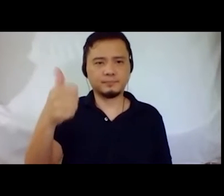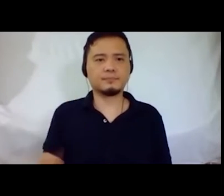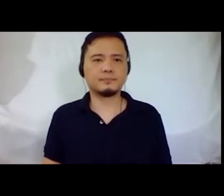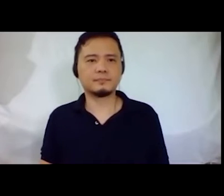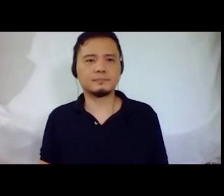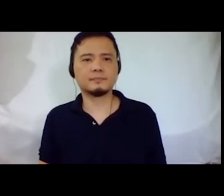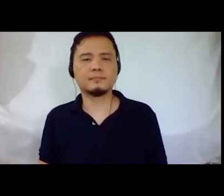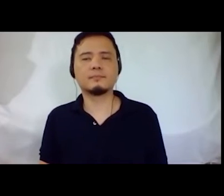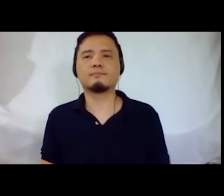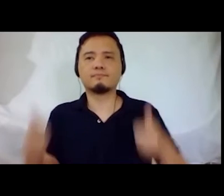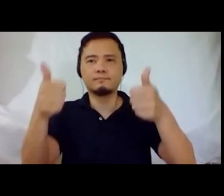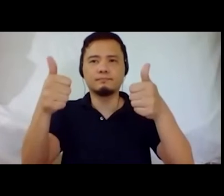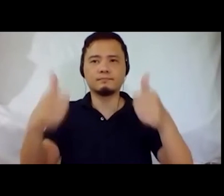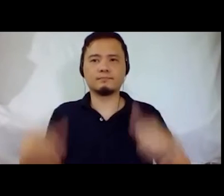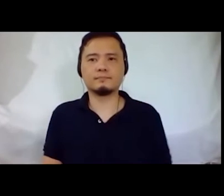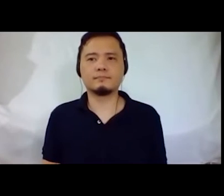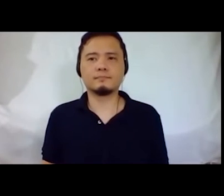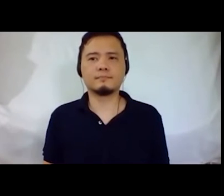Okay, good.